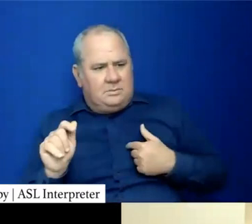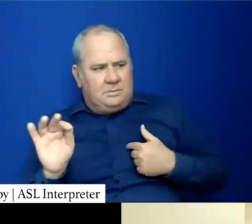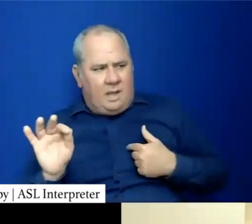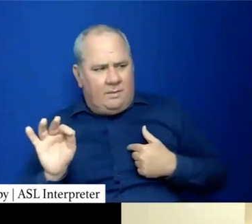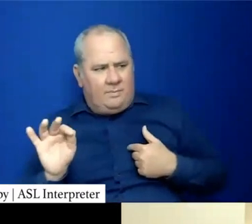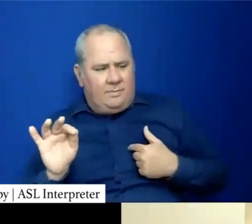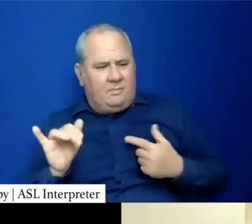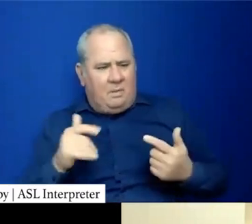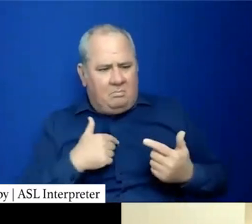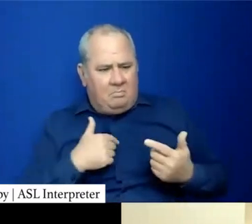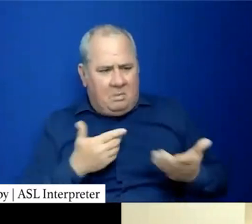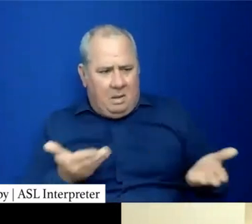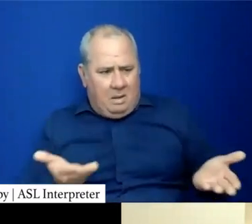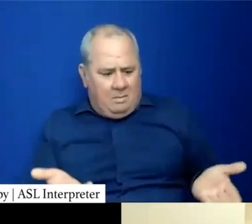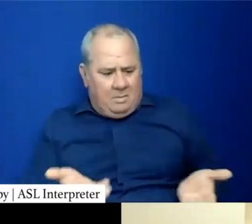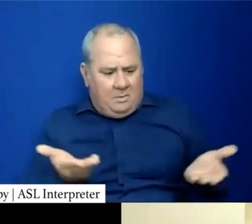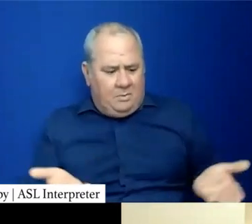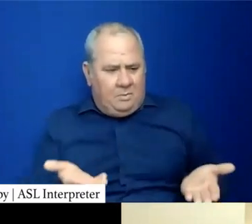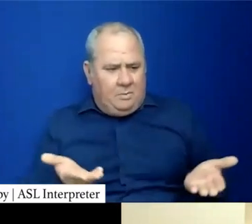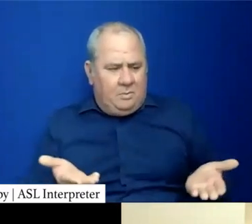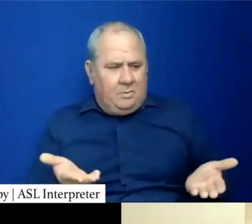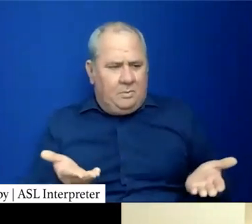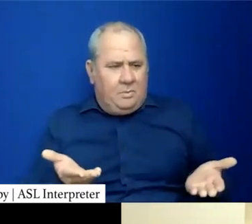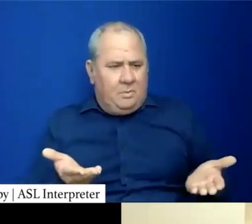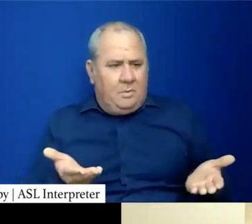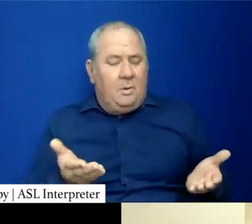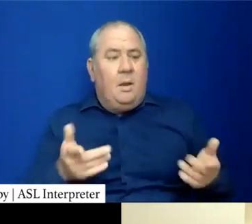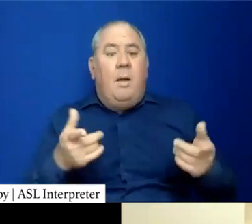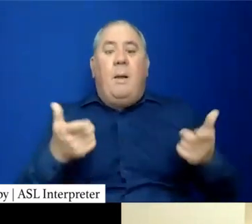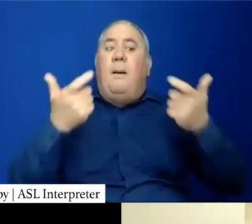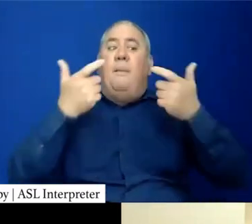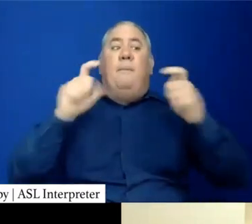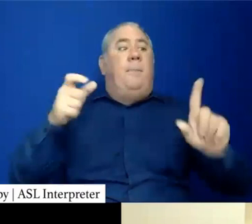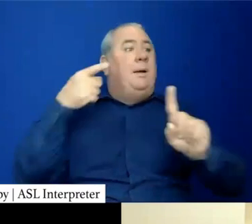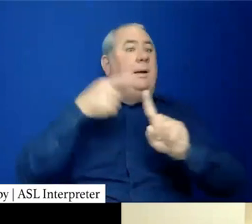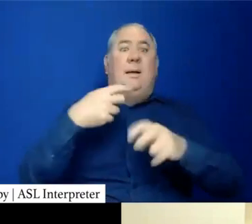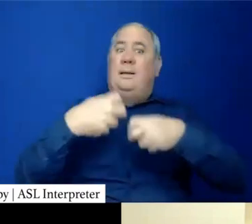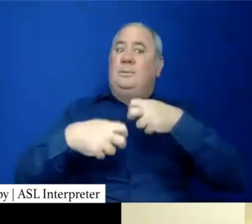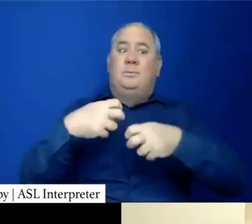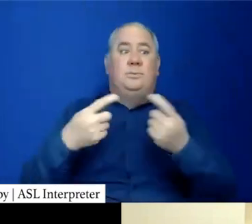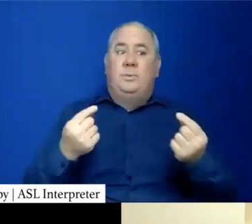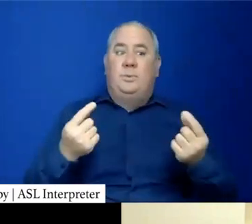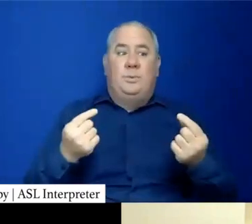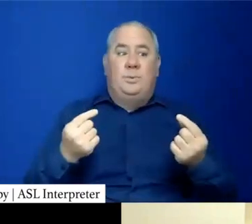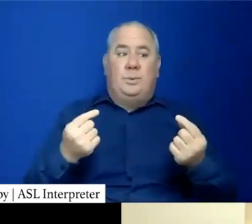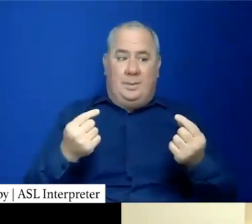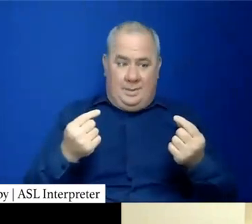and a big issue I've seen with my colleagues, and it really